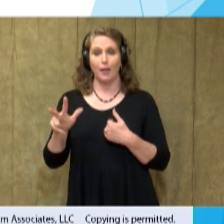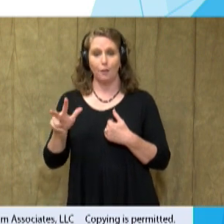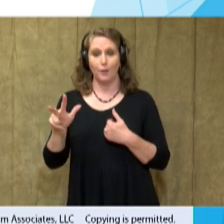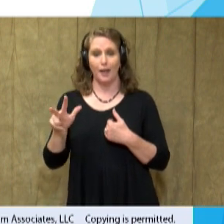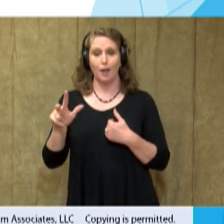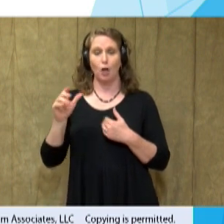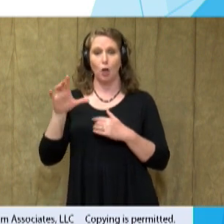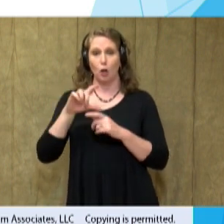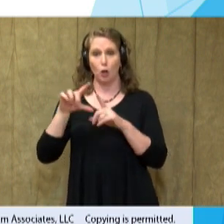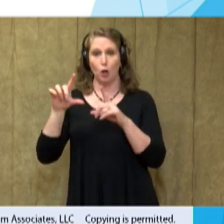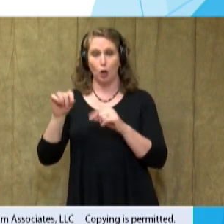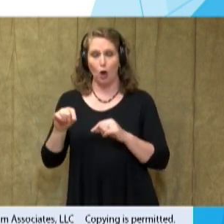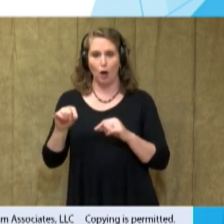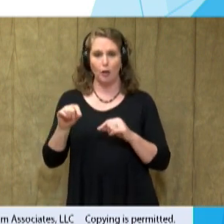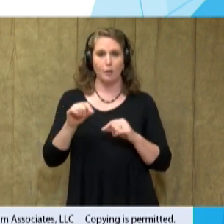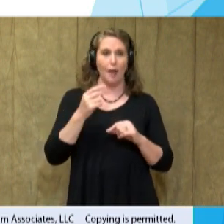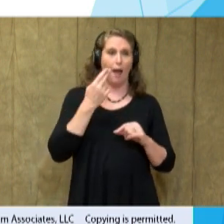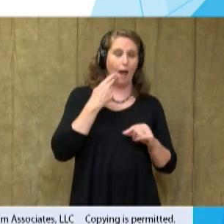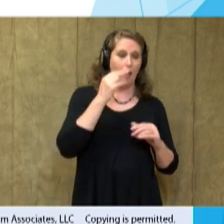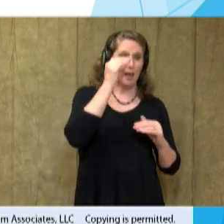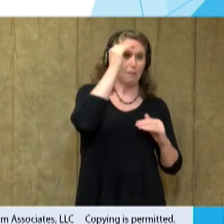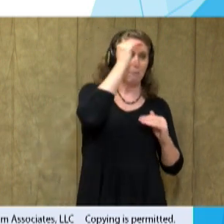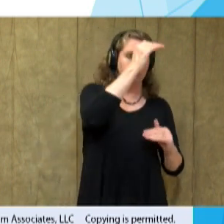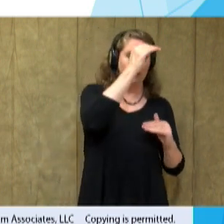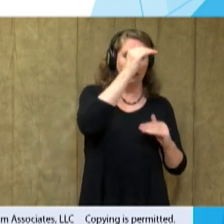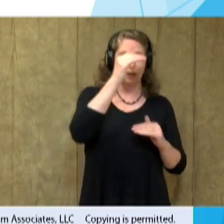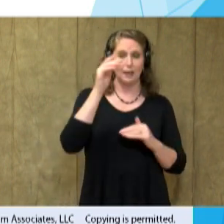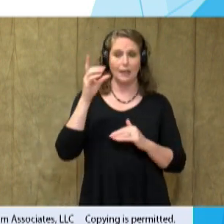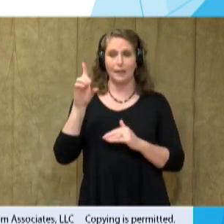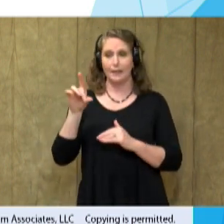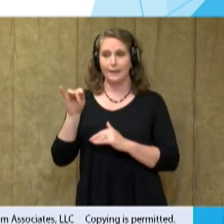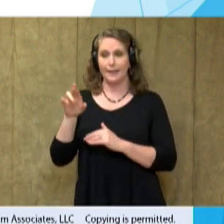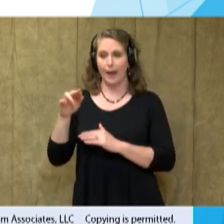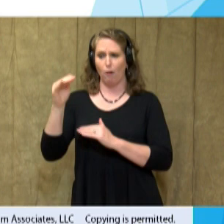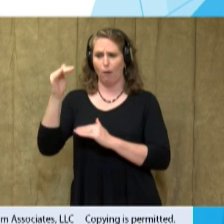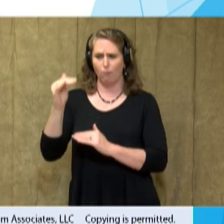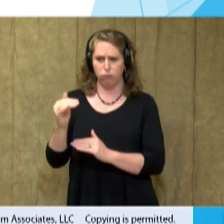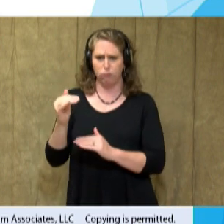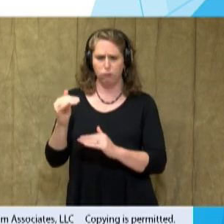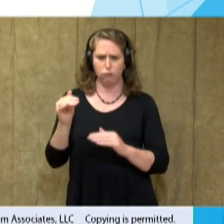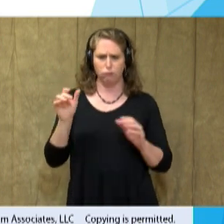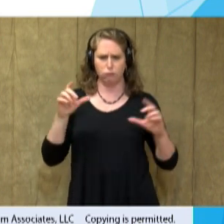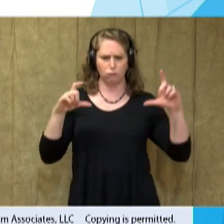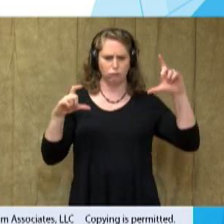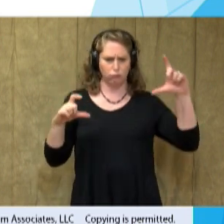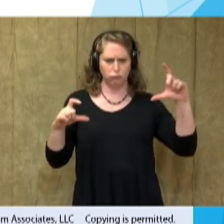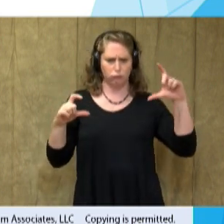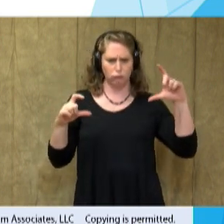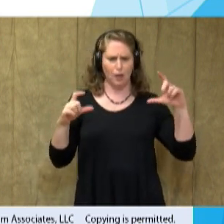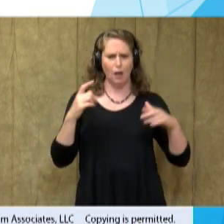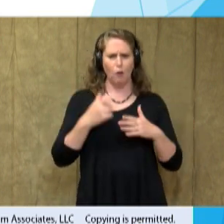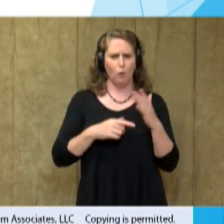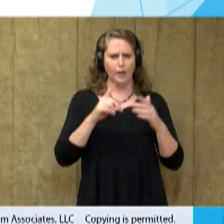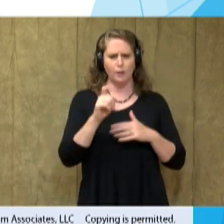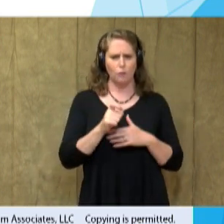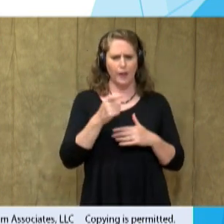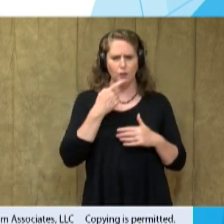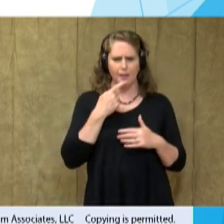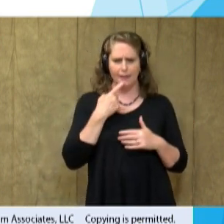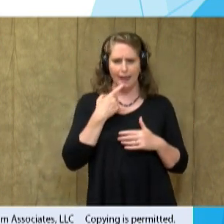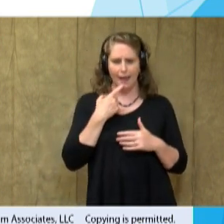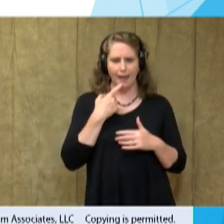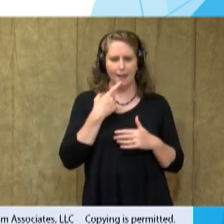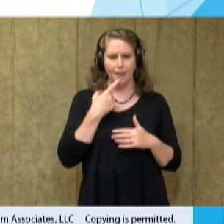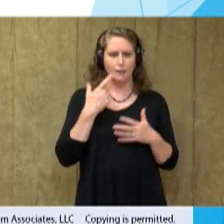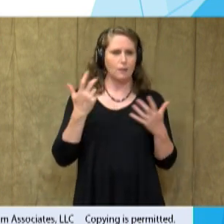does Holly have than Dara? Let's think about that problem for a second. What are these questions down here?